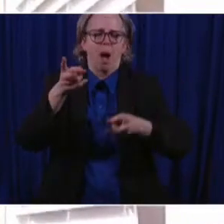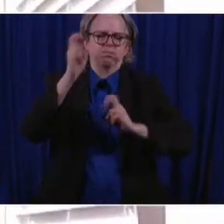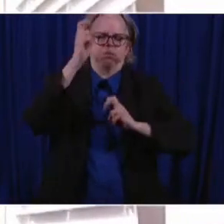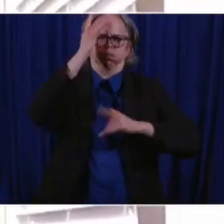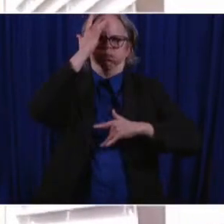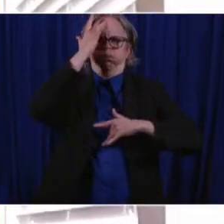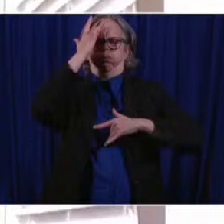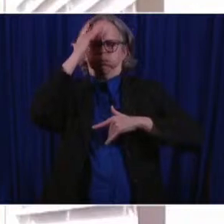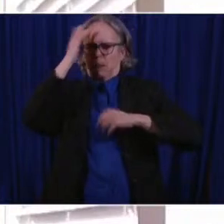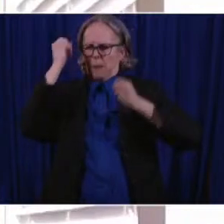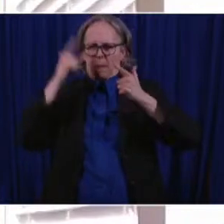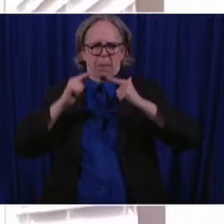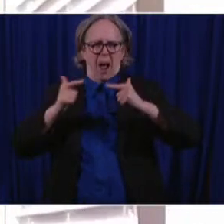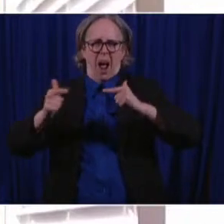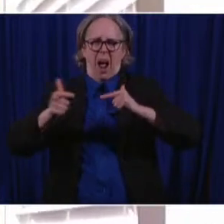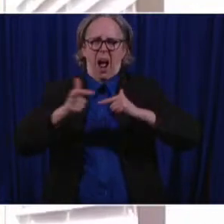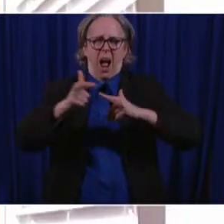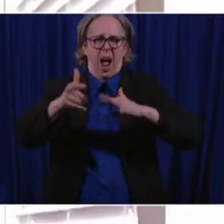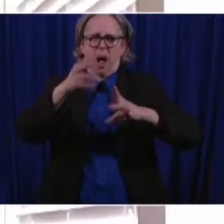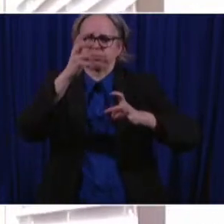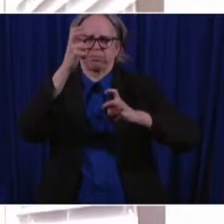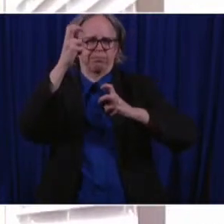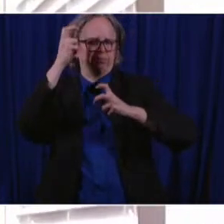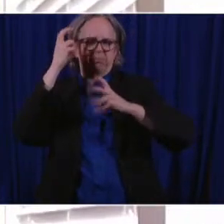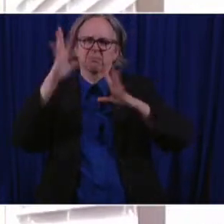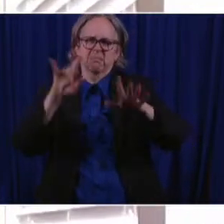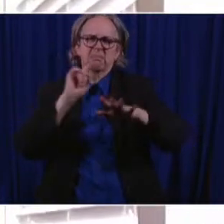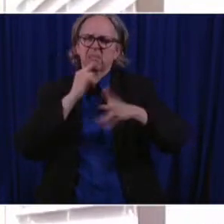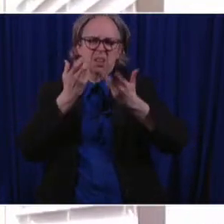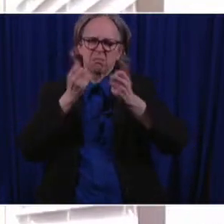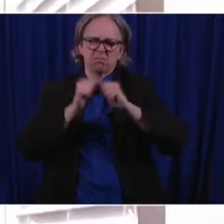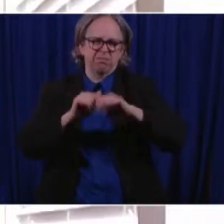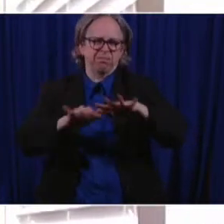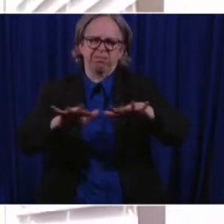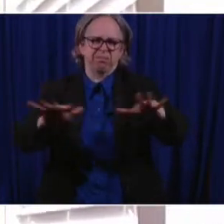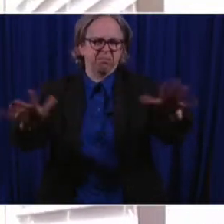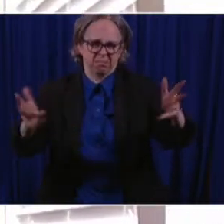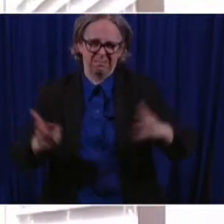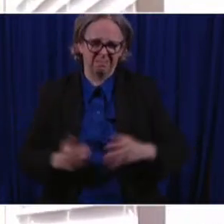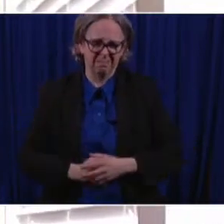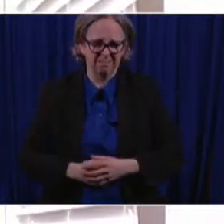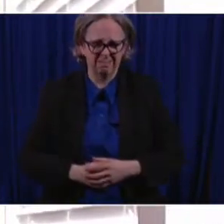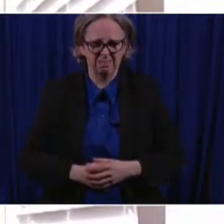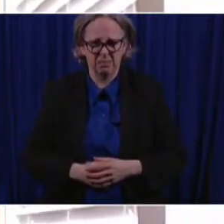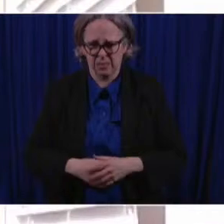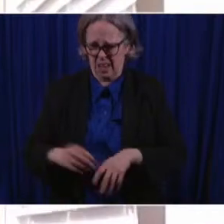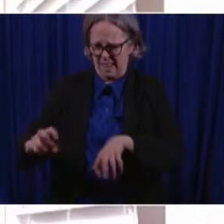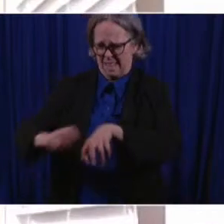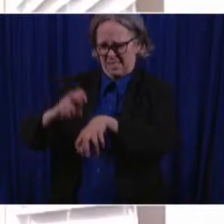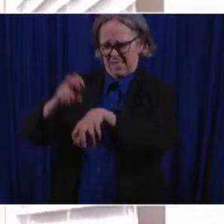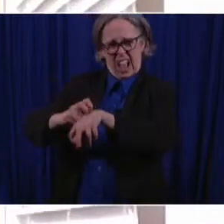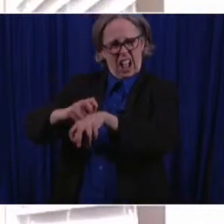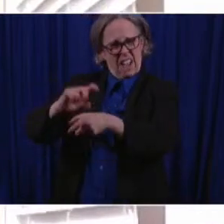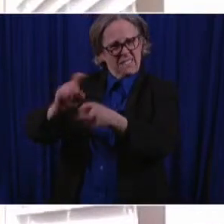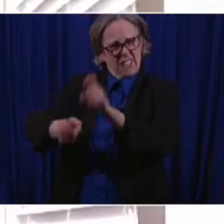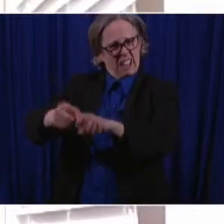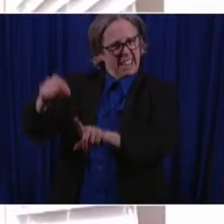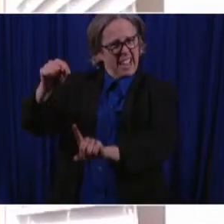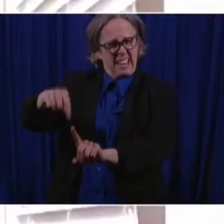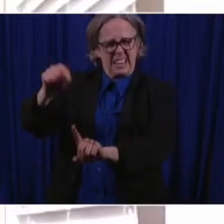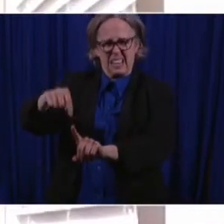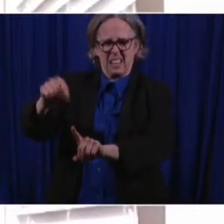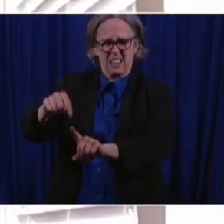What they are telling us is, and I've said this before, this virus is not going to go away